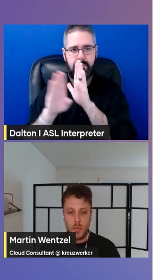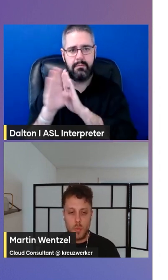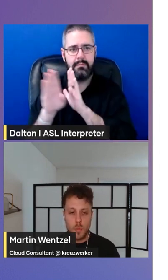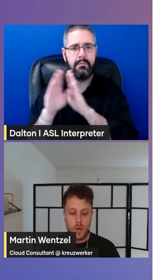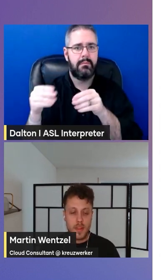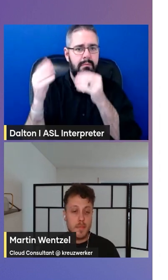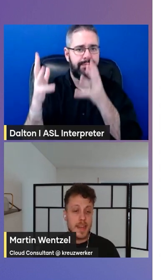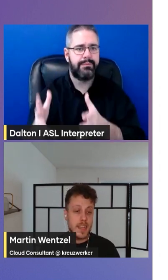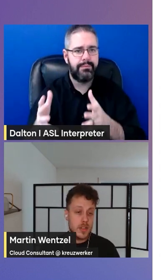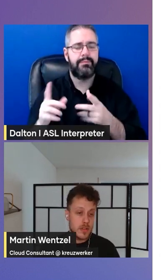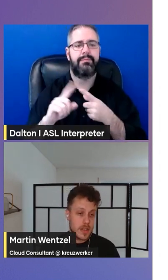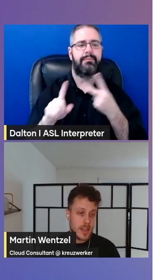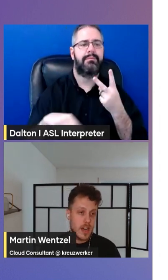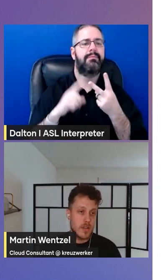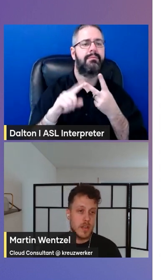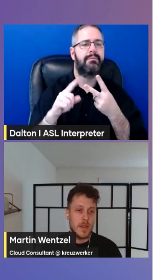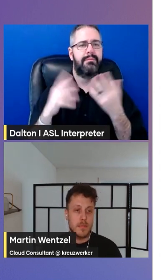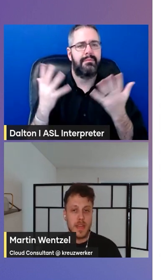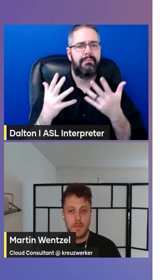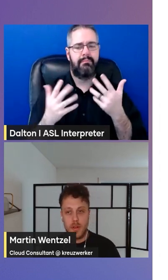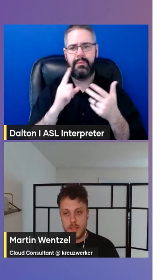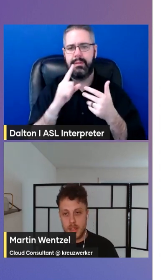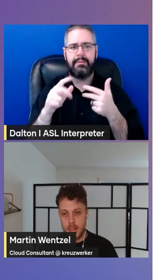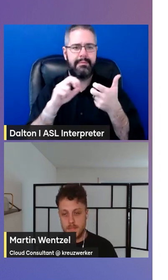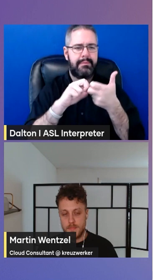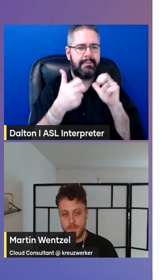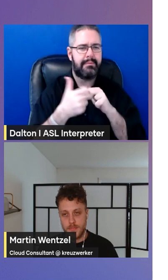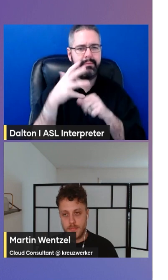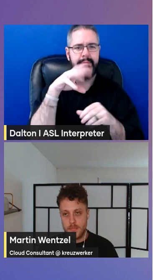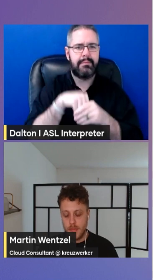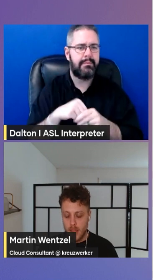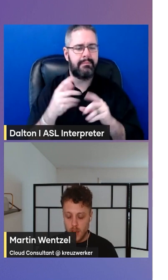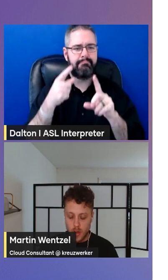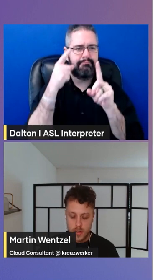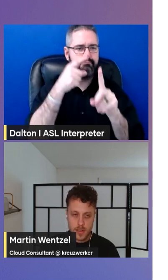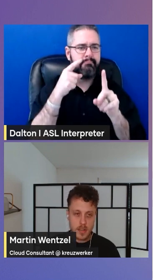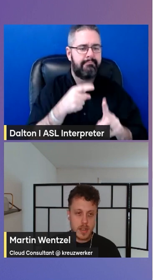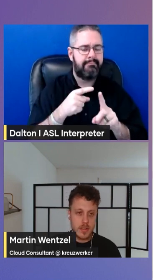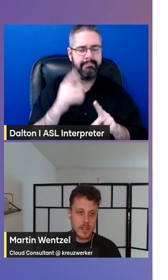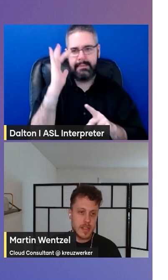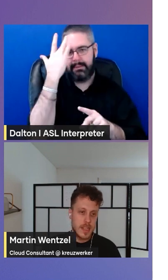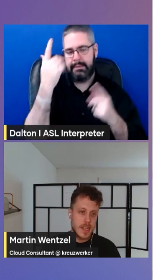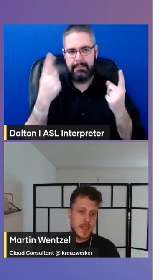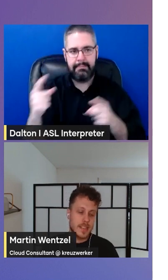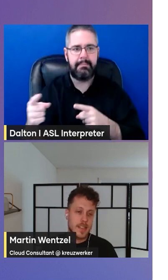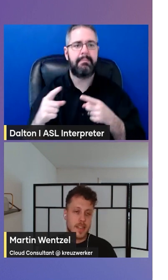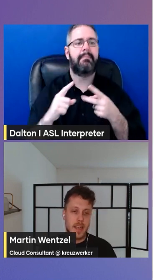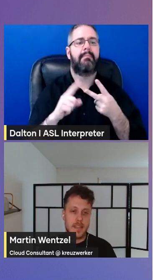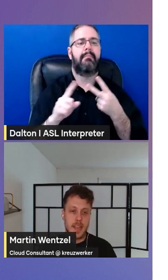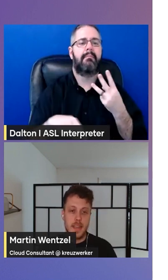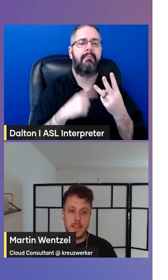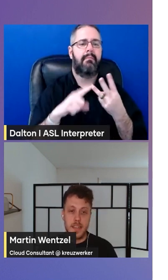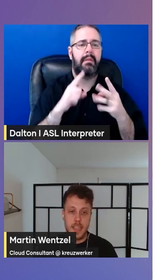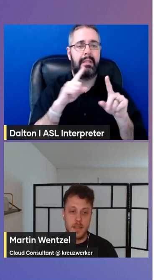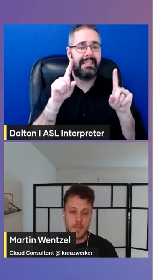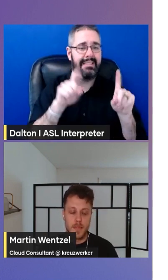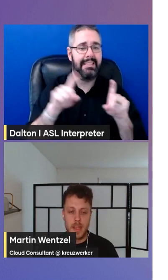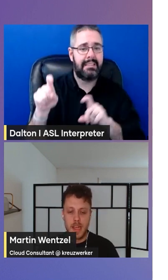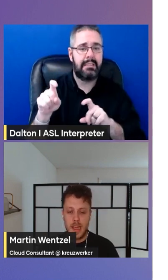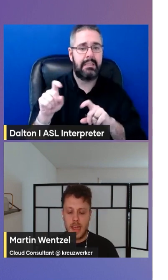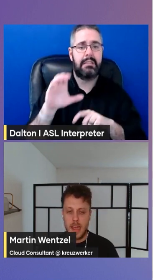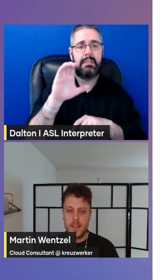what the main issues are, what the main pain points are, also about testing and